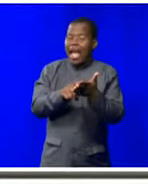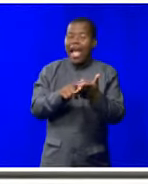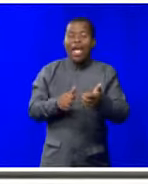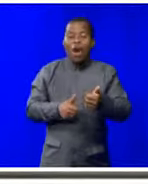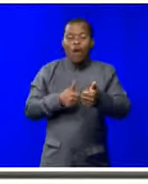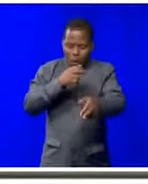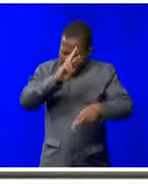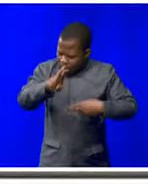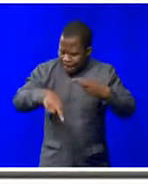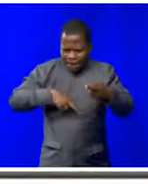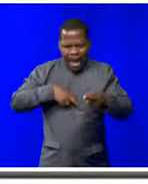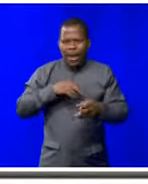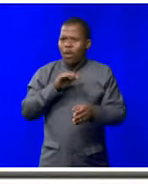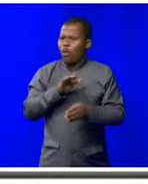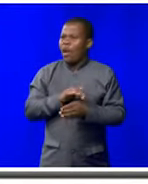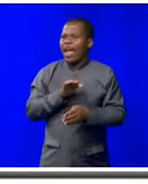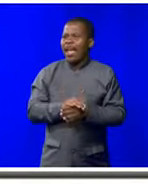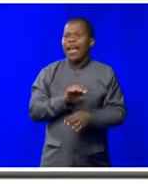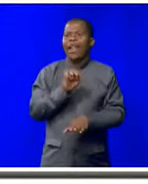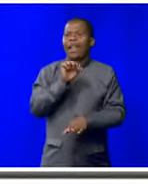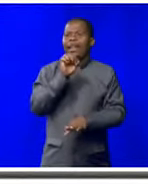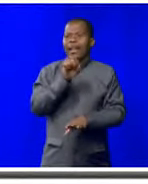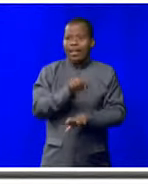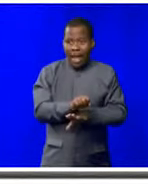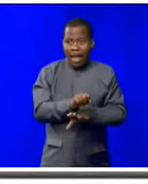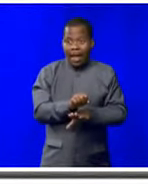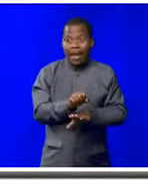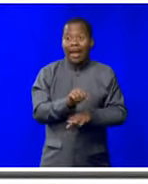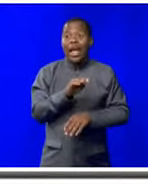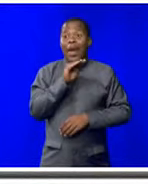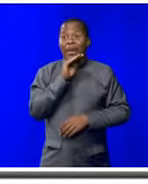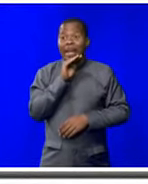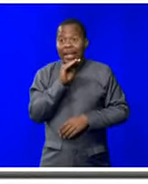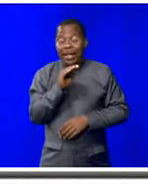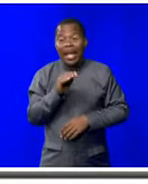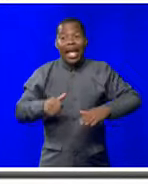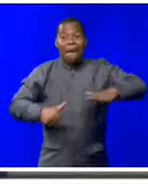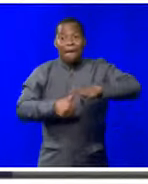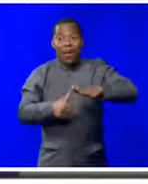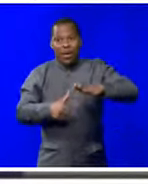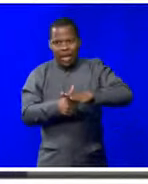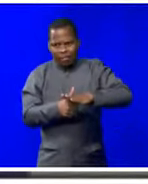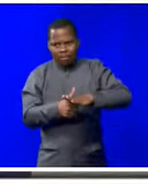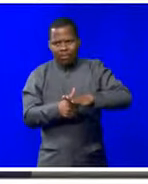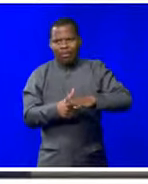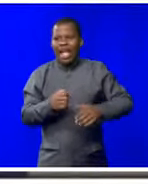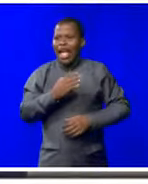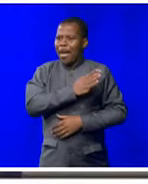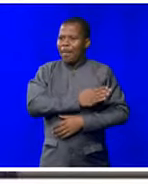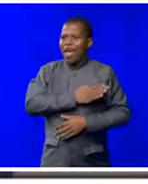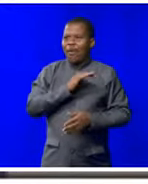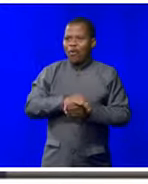It will only depend, what would say, as an institution or team, how do you handle yourself.